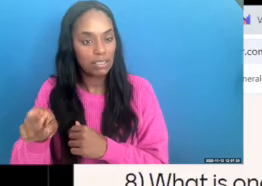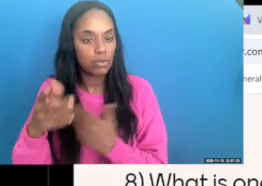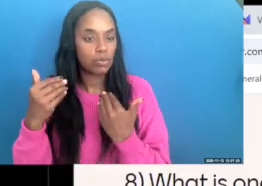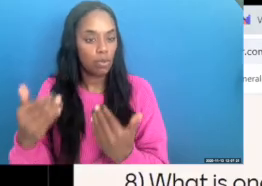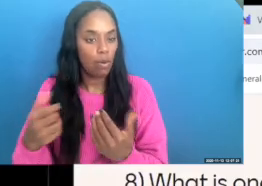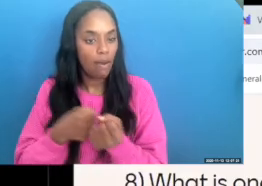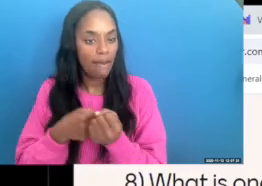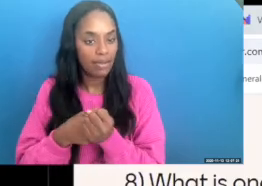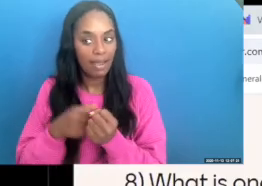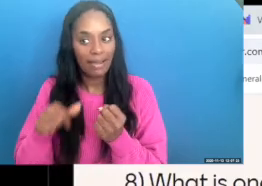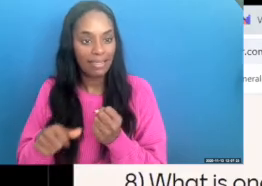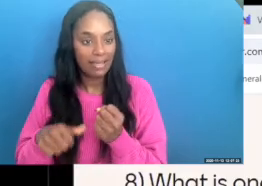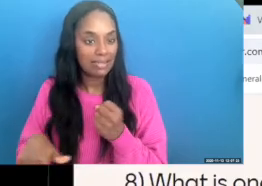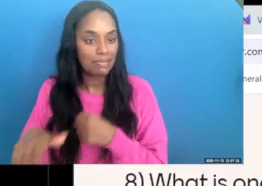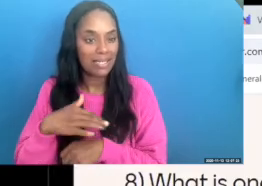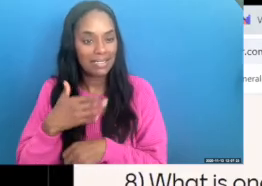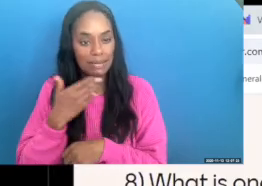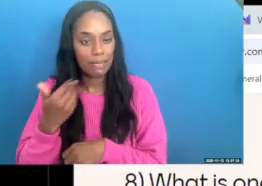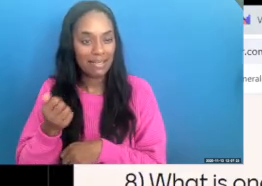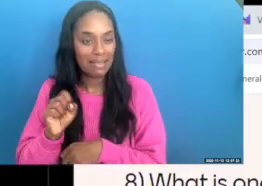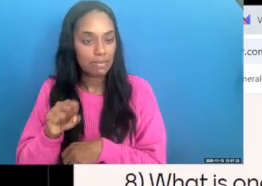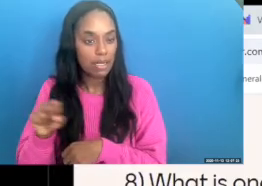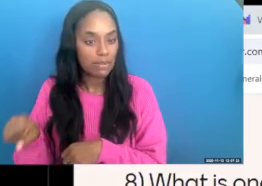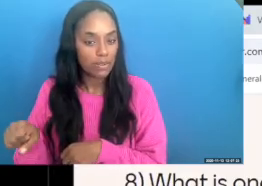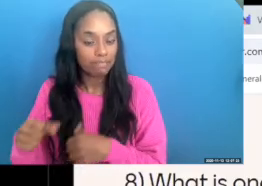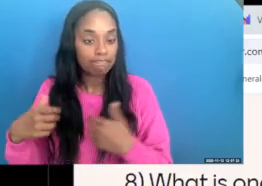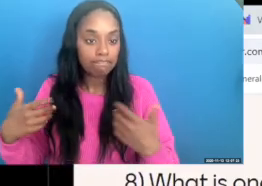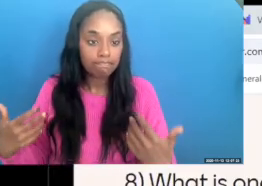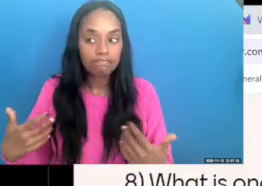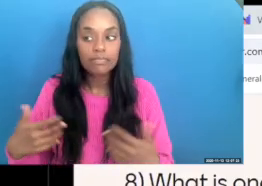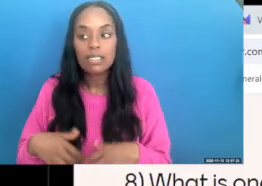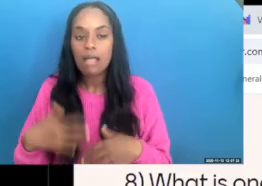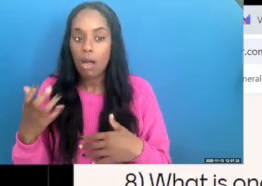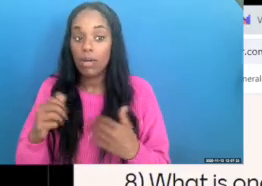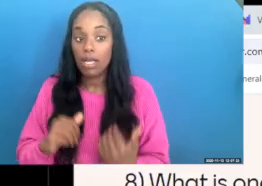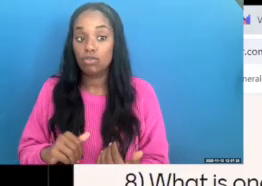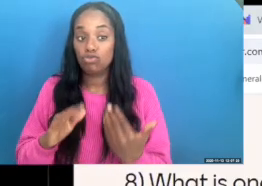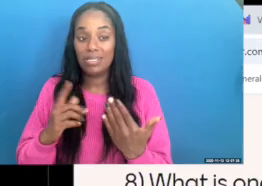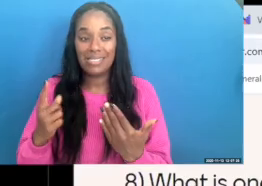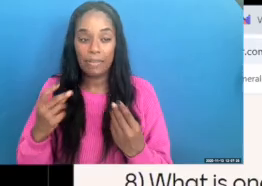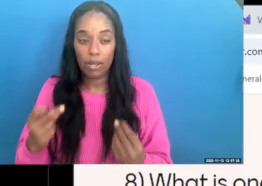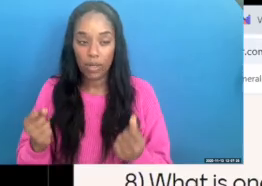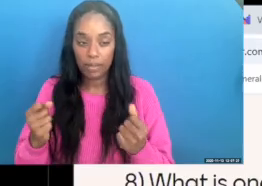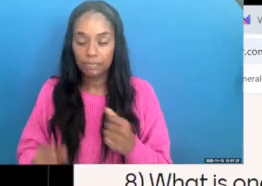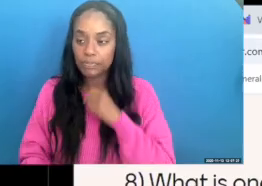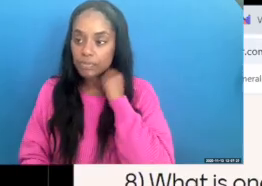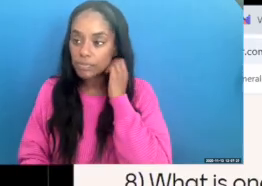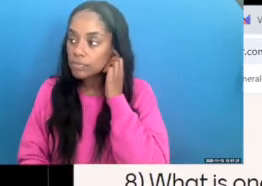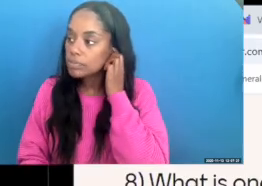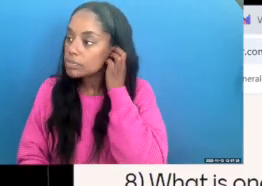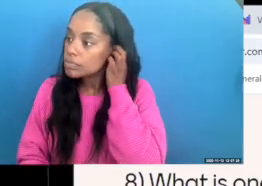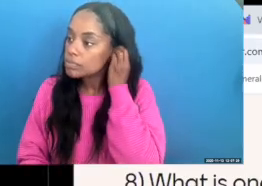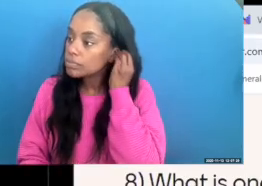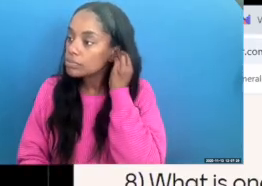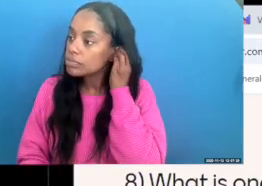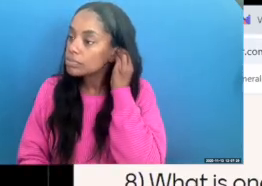What our hope is to provide you all with the information and the ammunition that you need to help go advocate in these